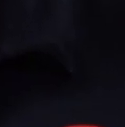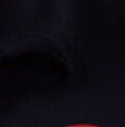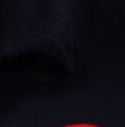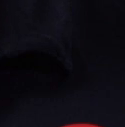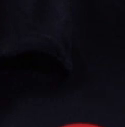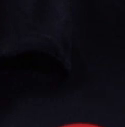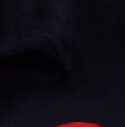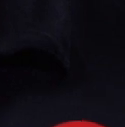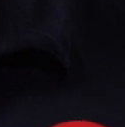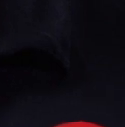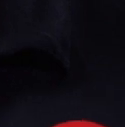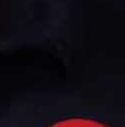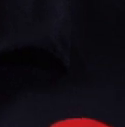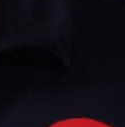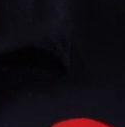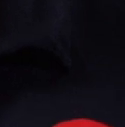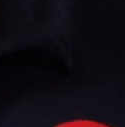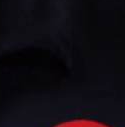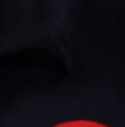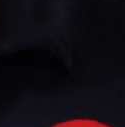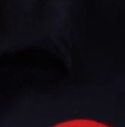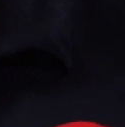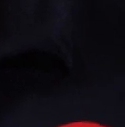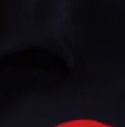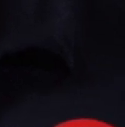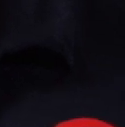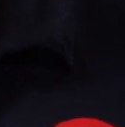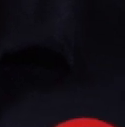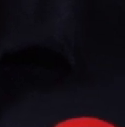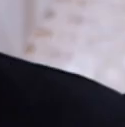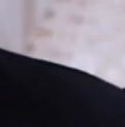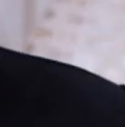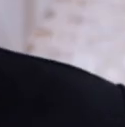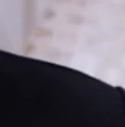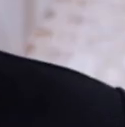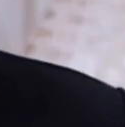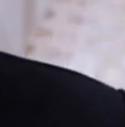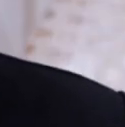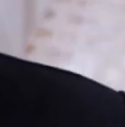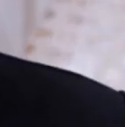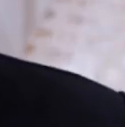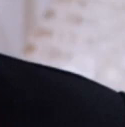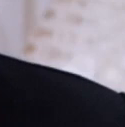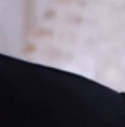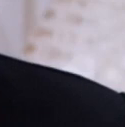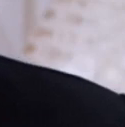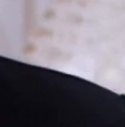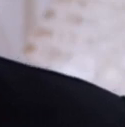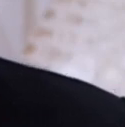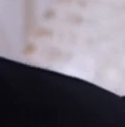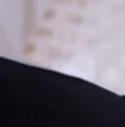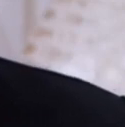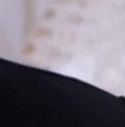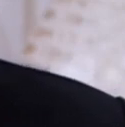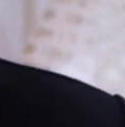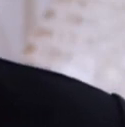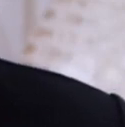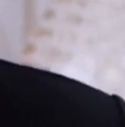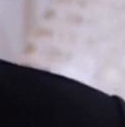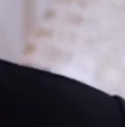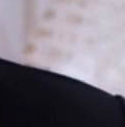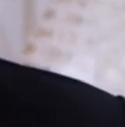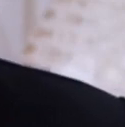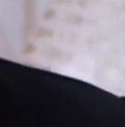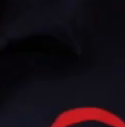status means that you can protect yourself and your sexual partners. Getting an HIV test is quick, easy,